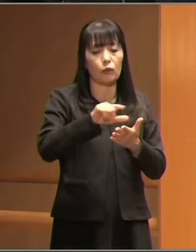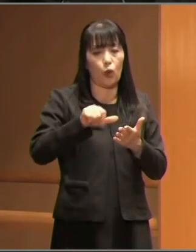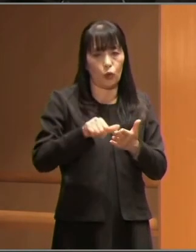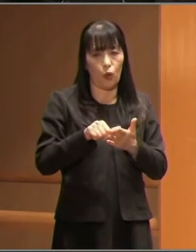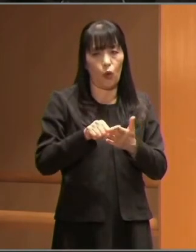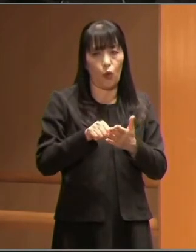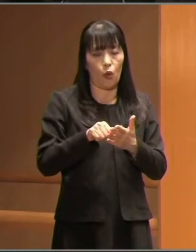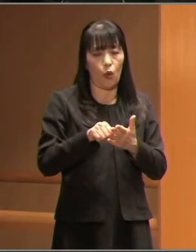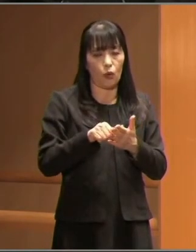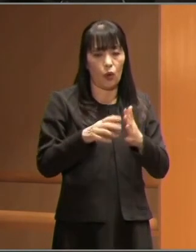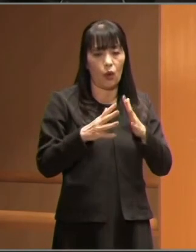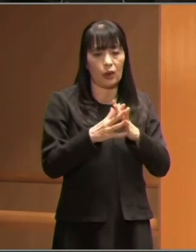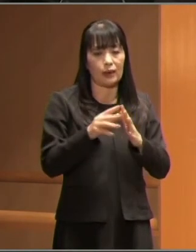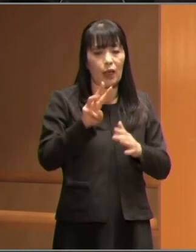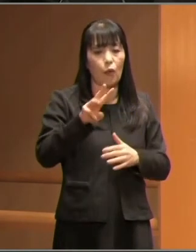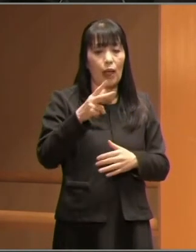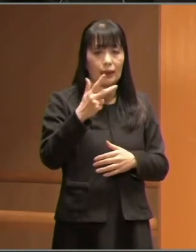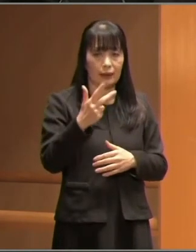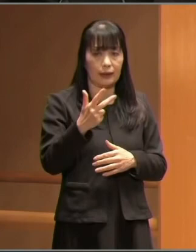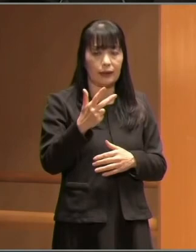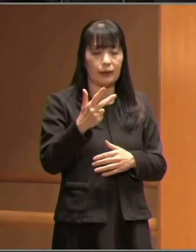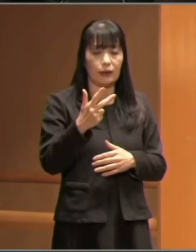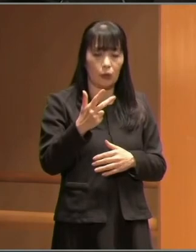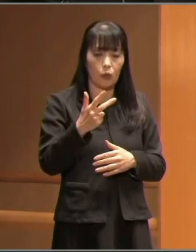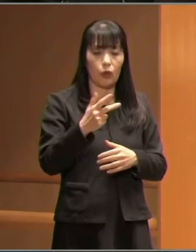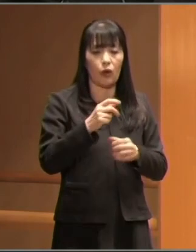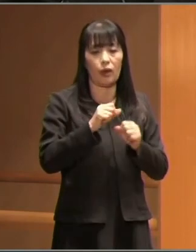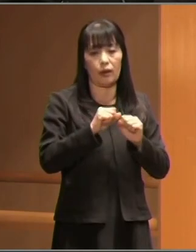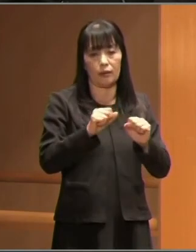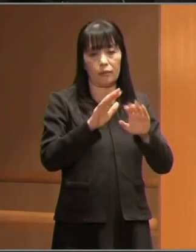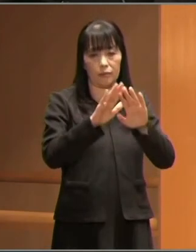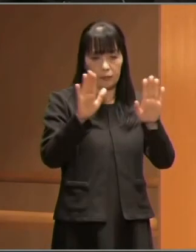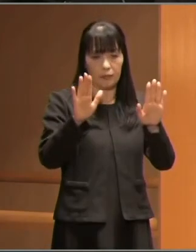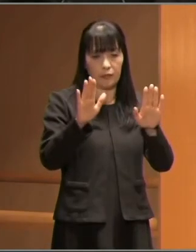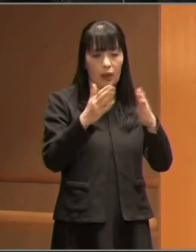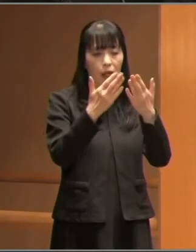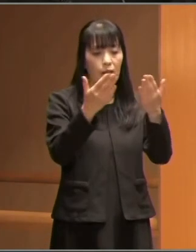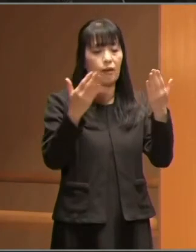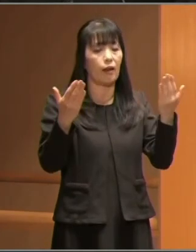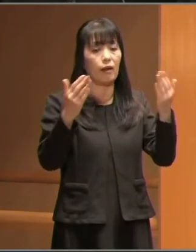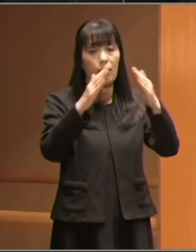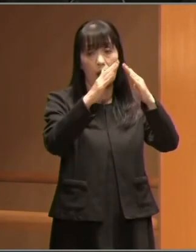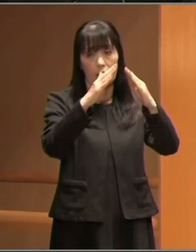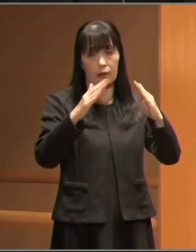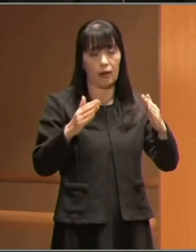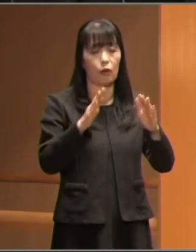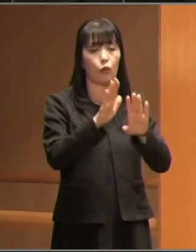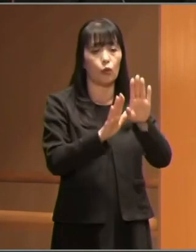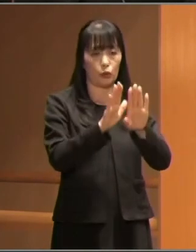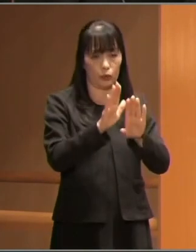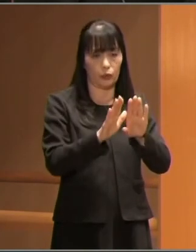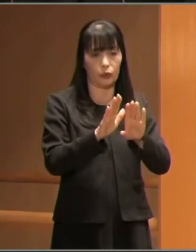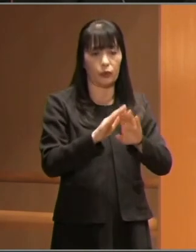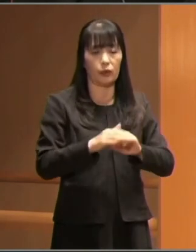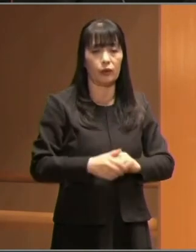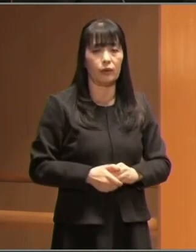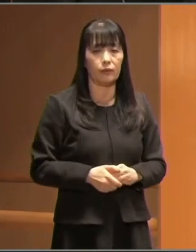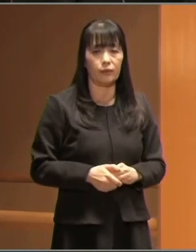the local Isewashi Gallery, and we are now organizing an exhibit.